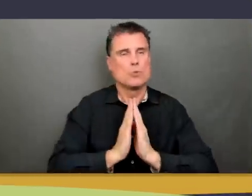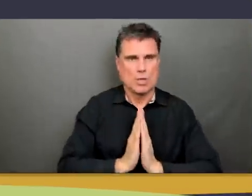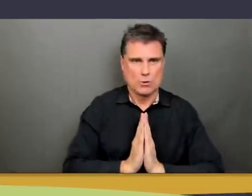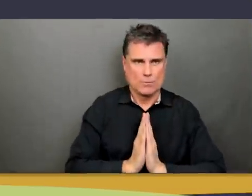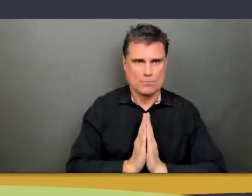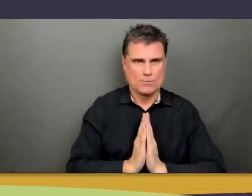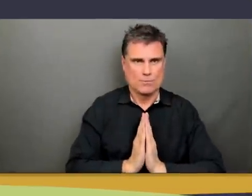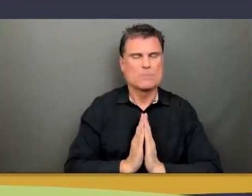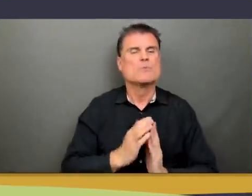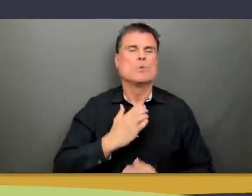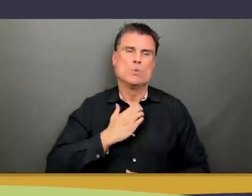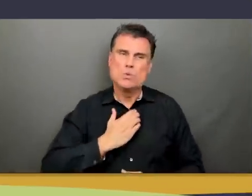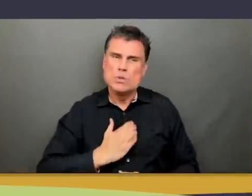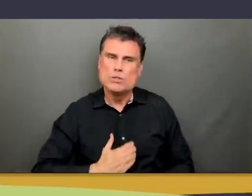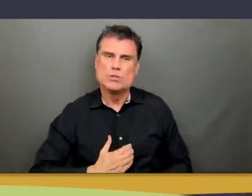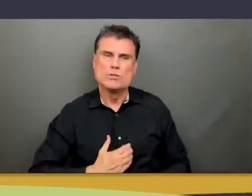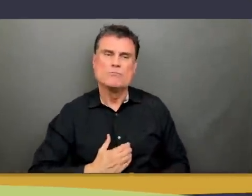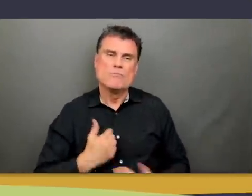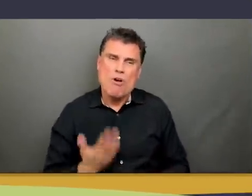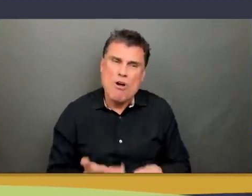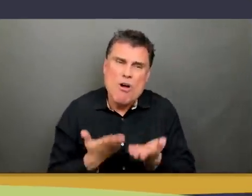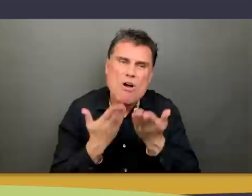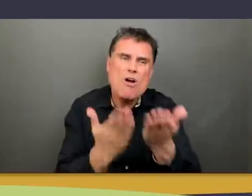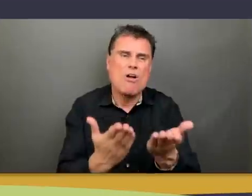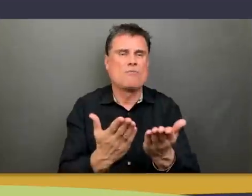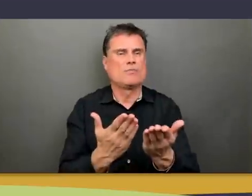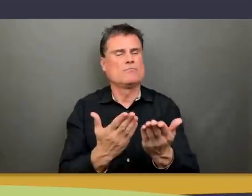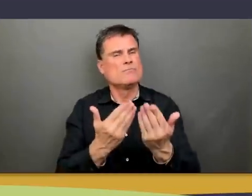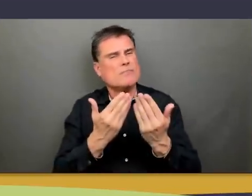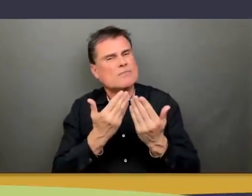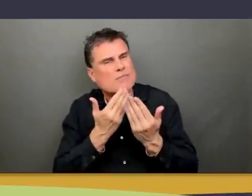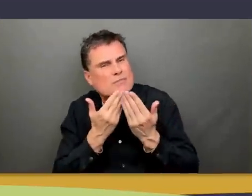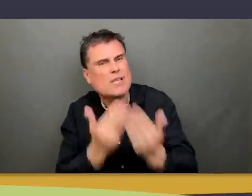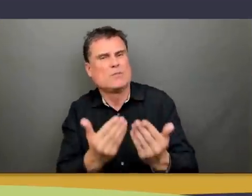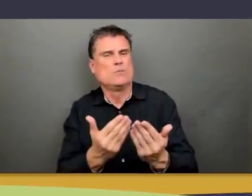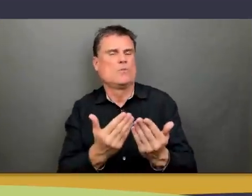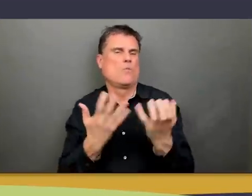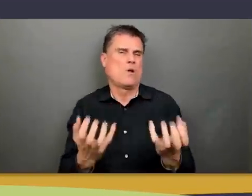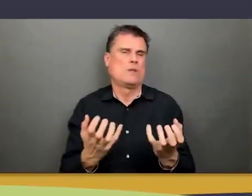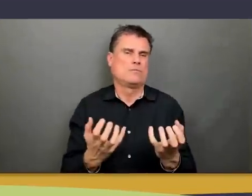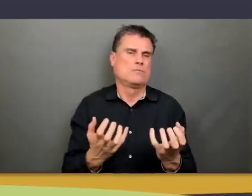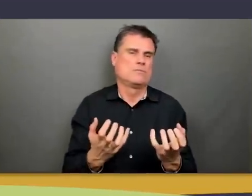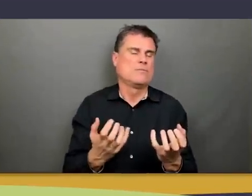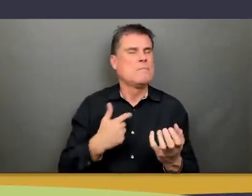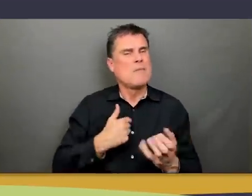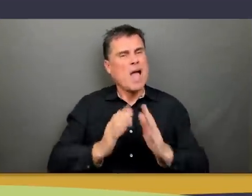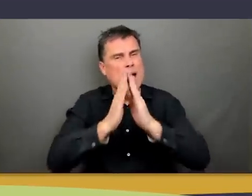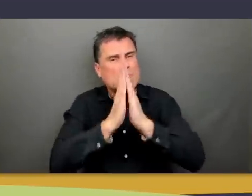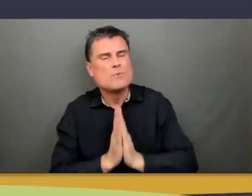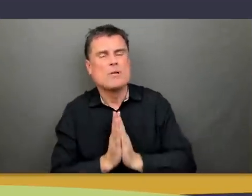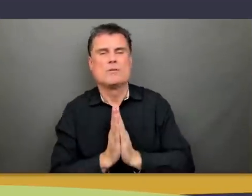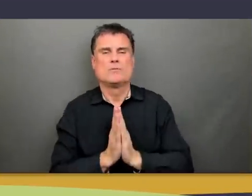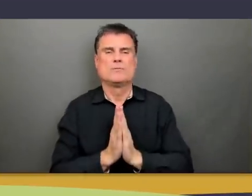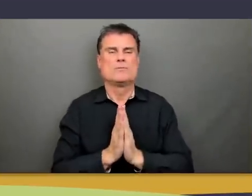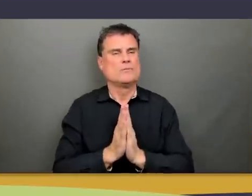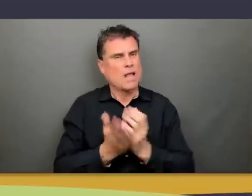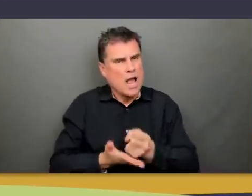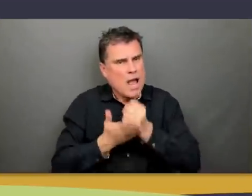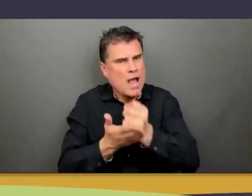of gratitude for sure, a reminder of your tenacity if you need it, a reflection of